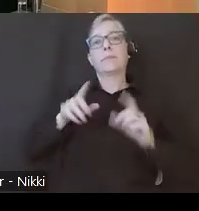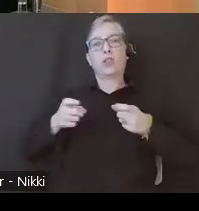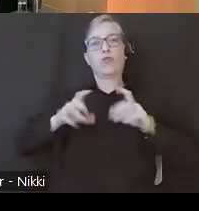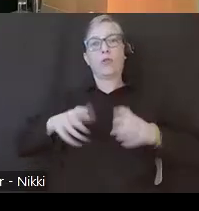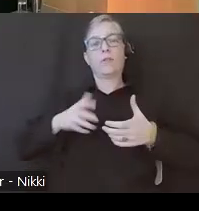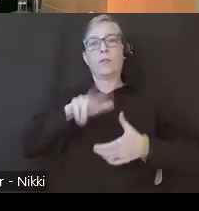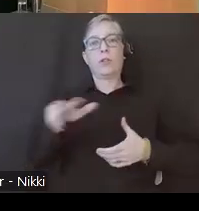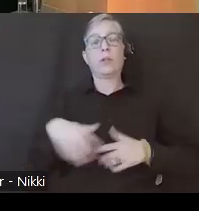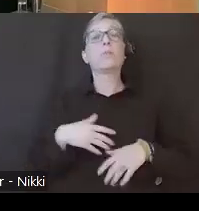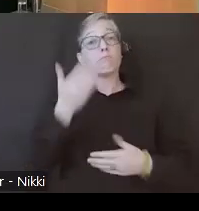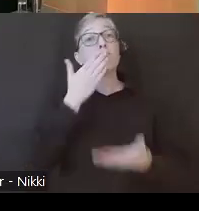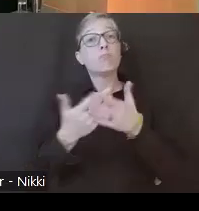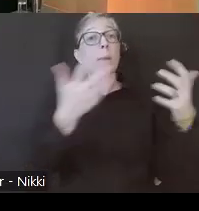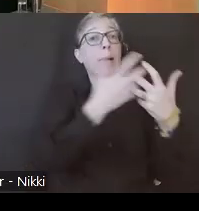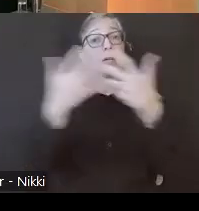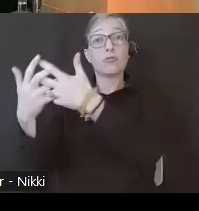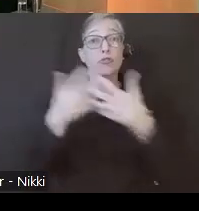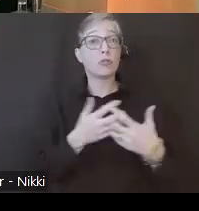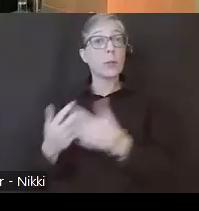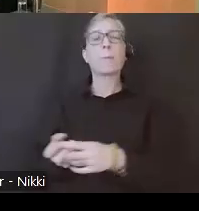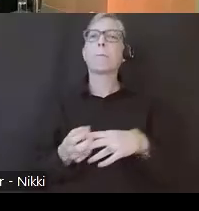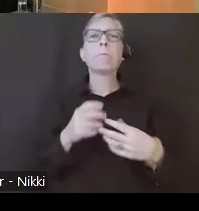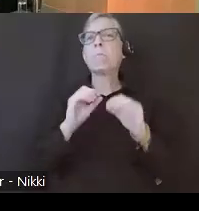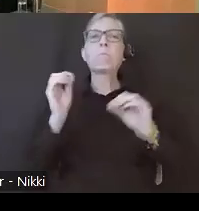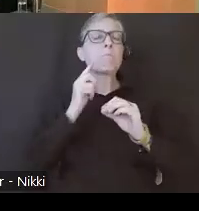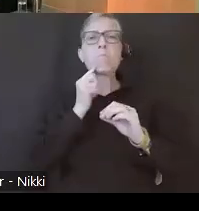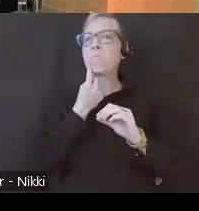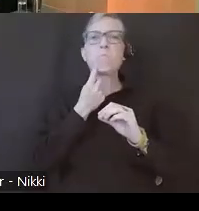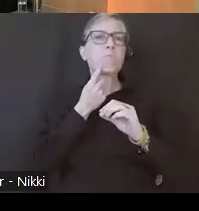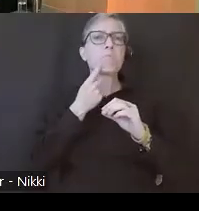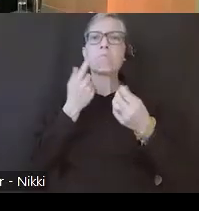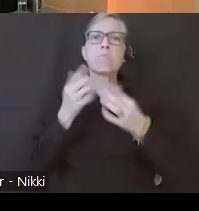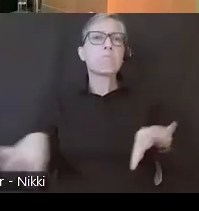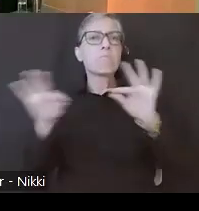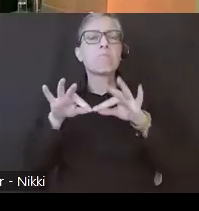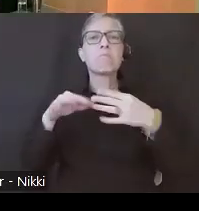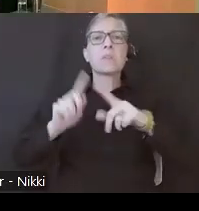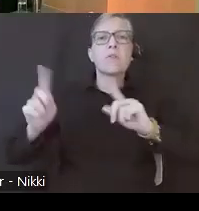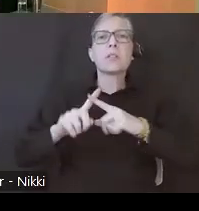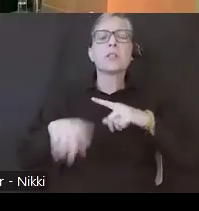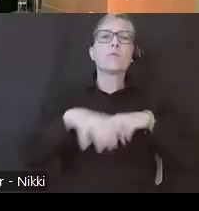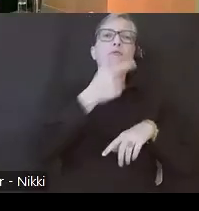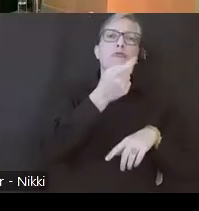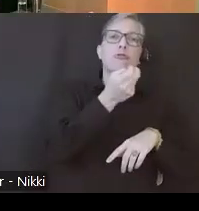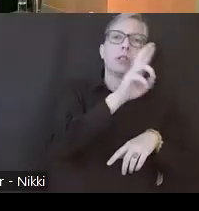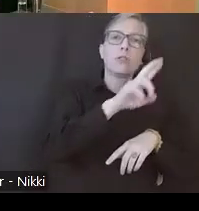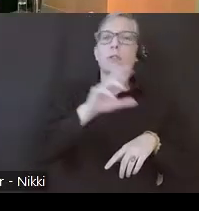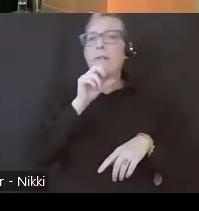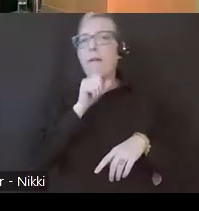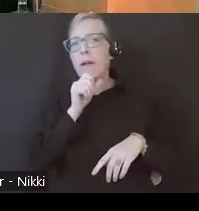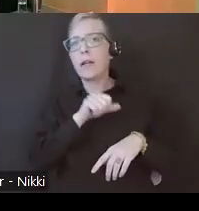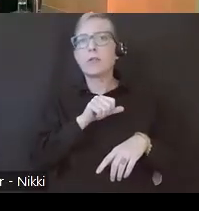are no significant differences on age, gender, race, or parental education.